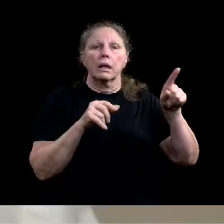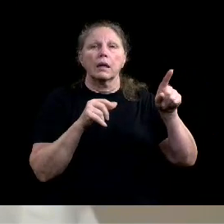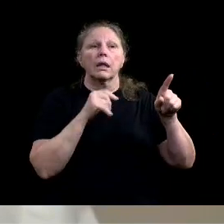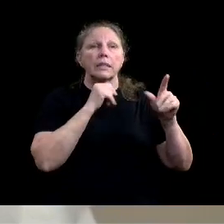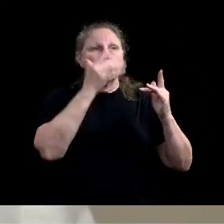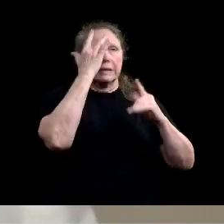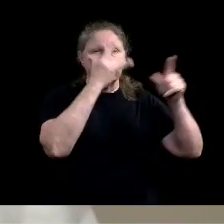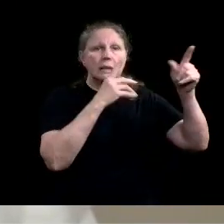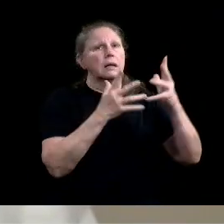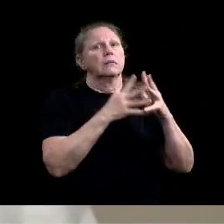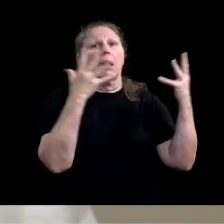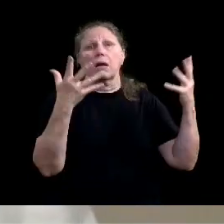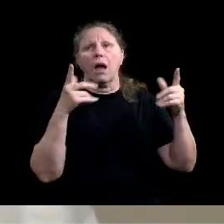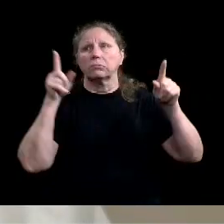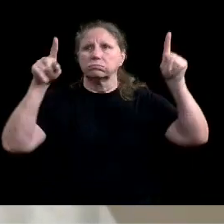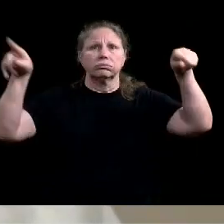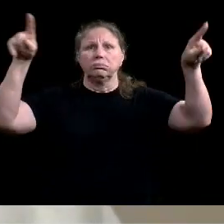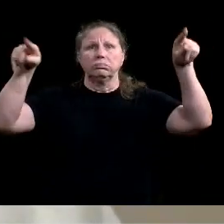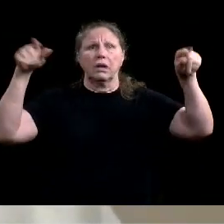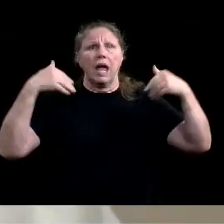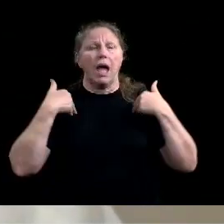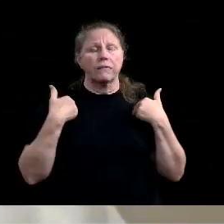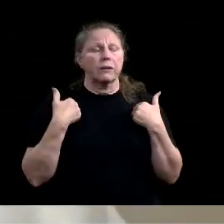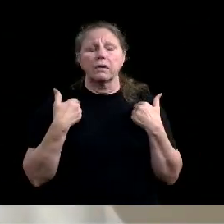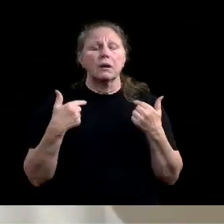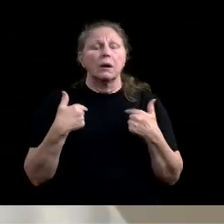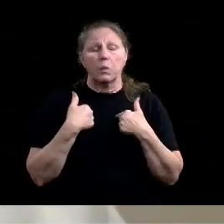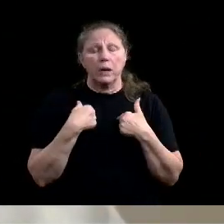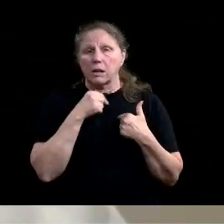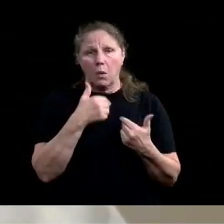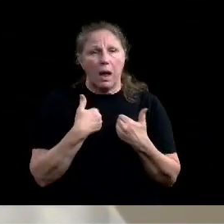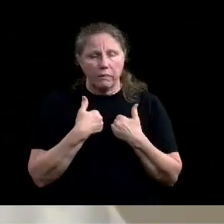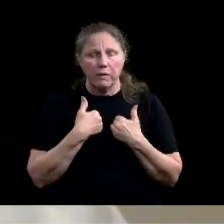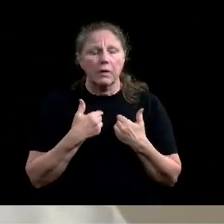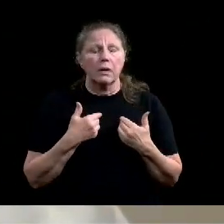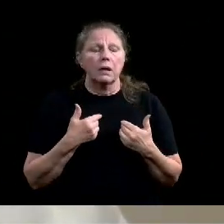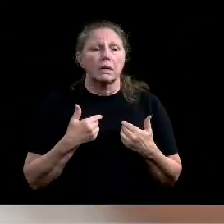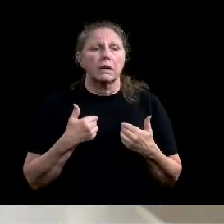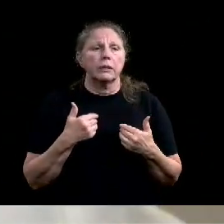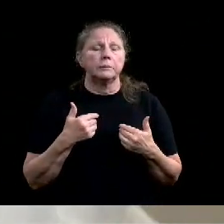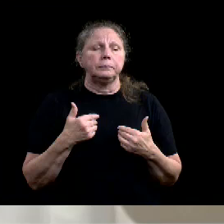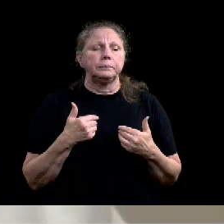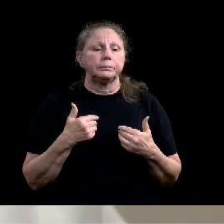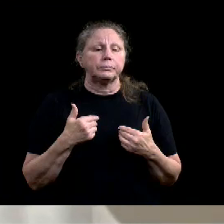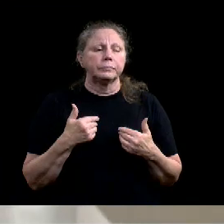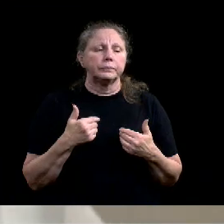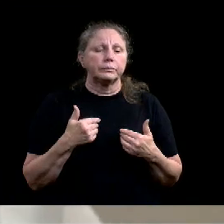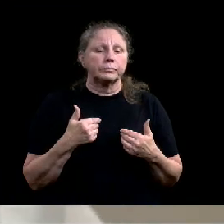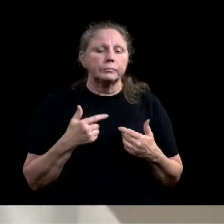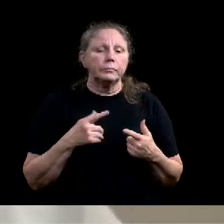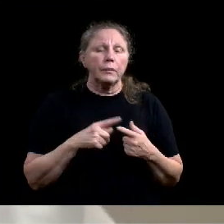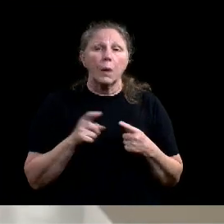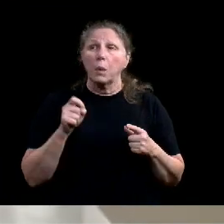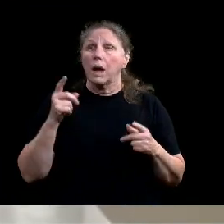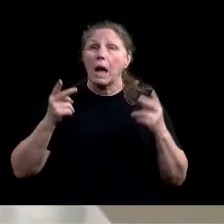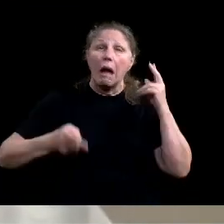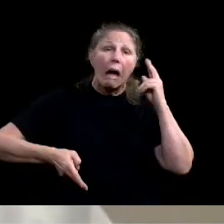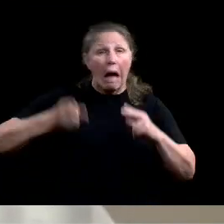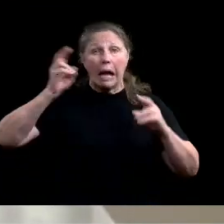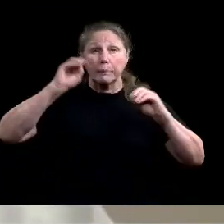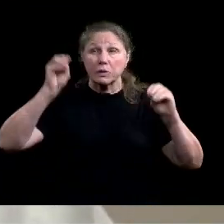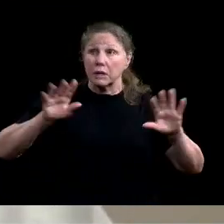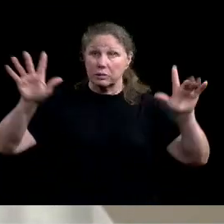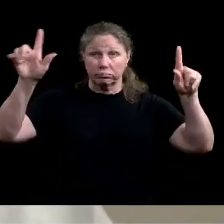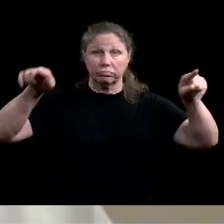But I think that the areas of higher prevalence, which is the urban centers with higher